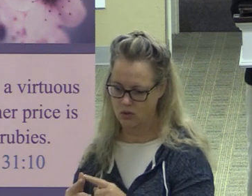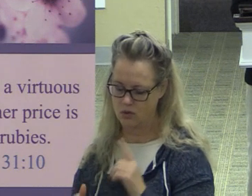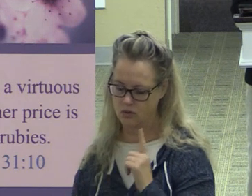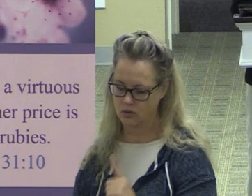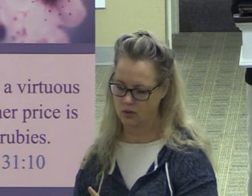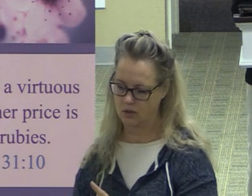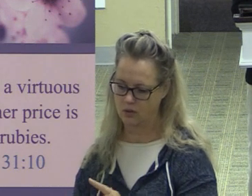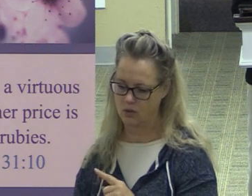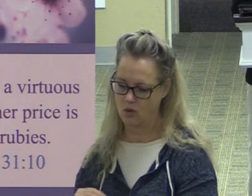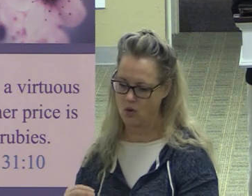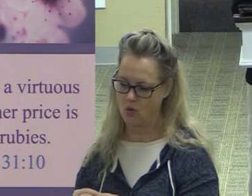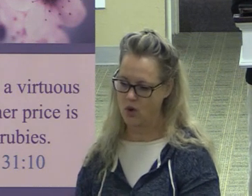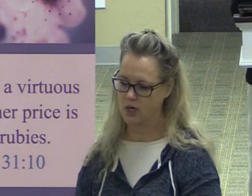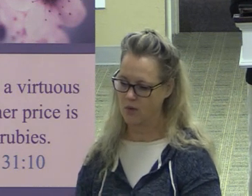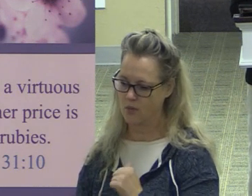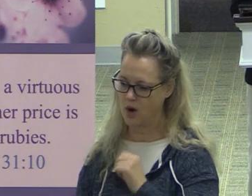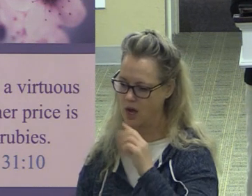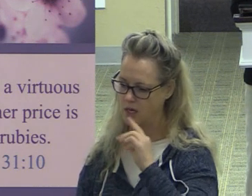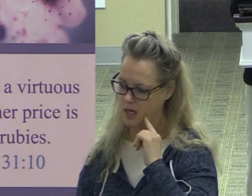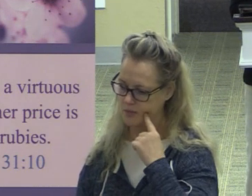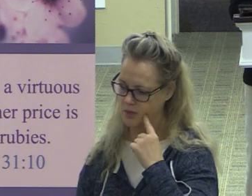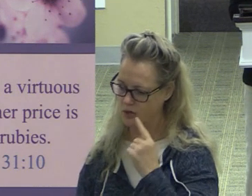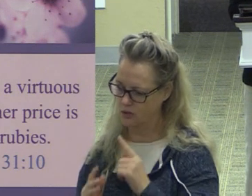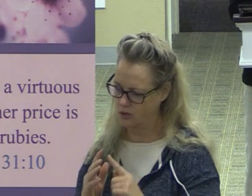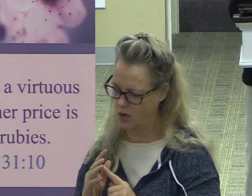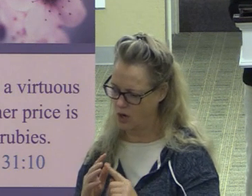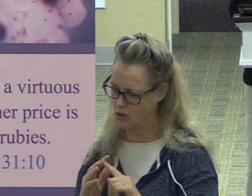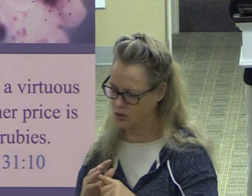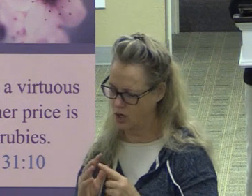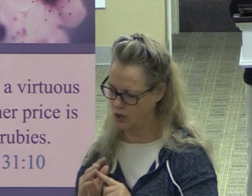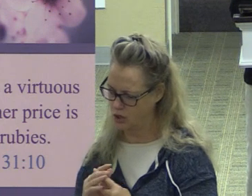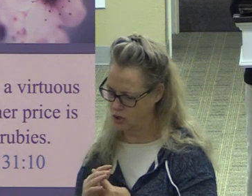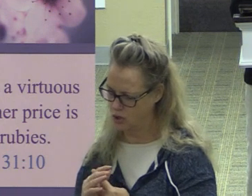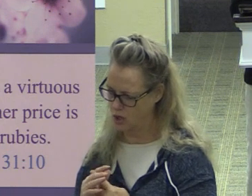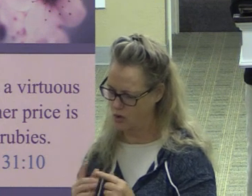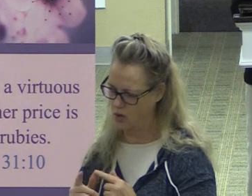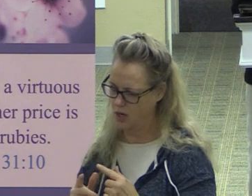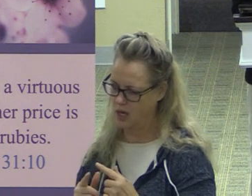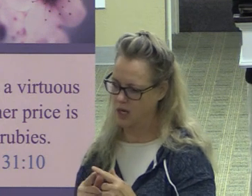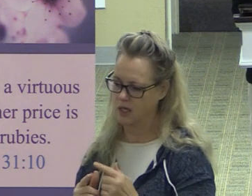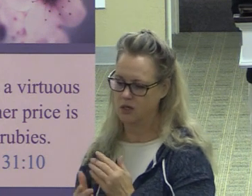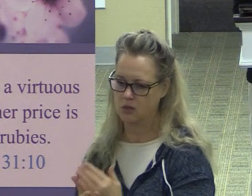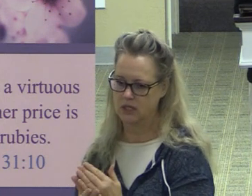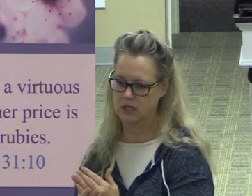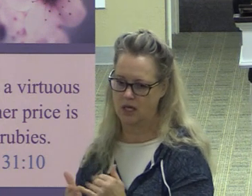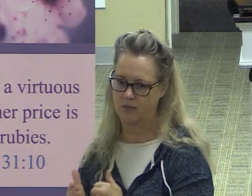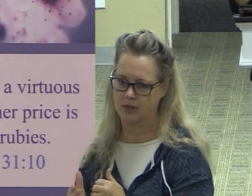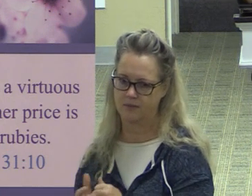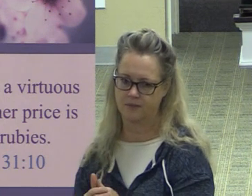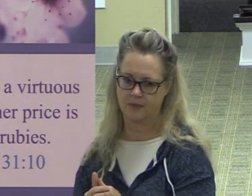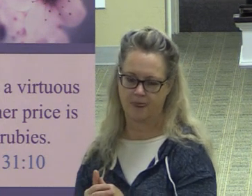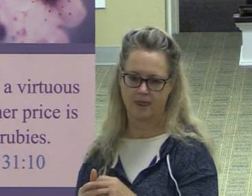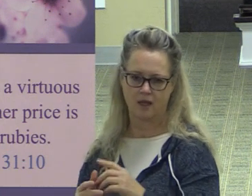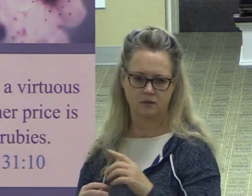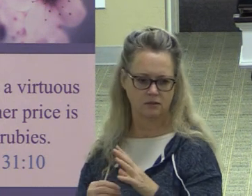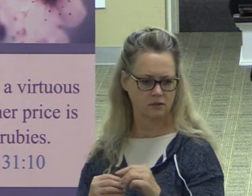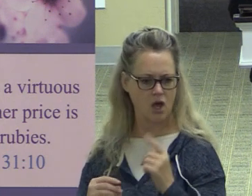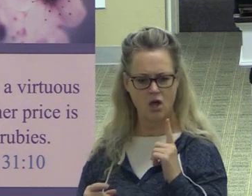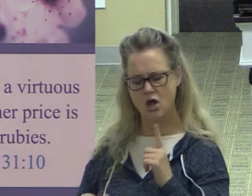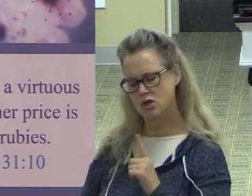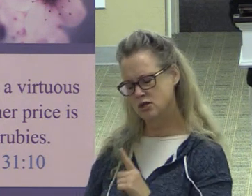up, go to the Lord. You probably won't feel like it. I never do. Usually I'm like,